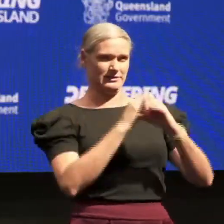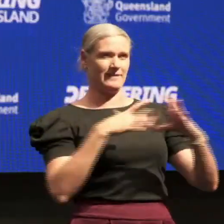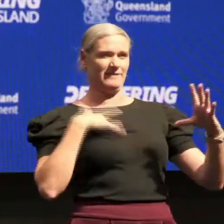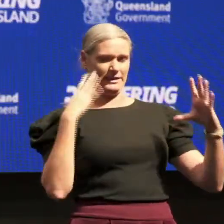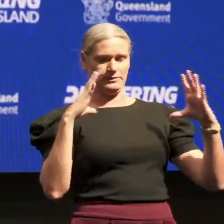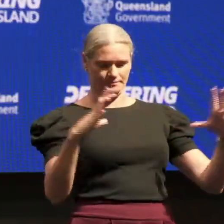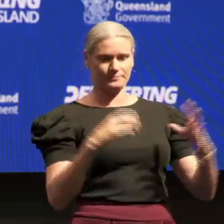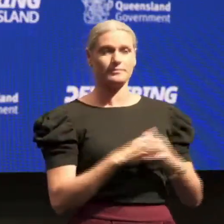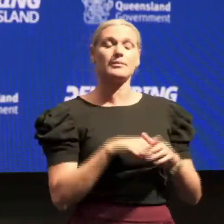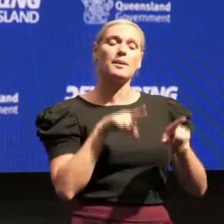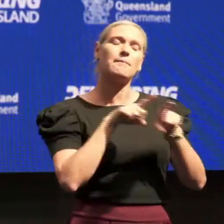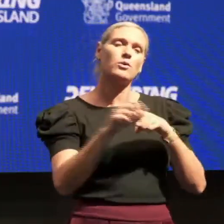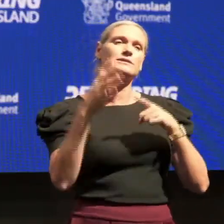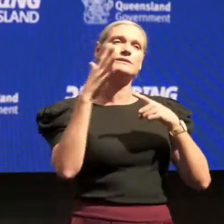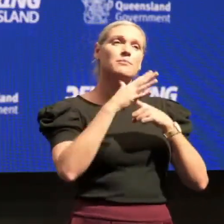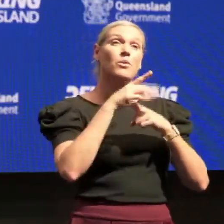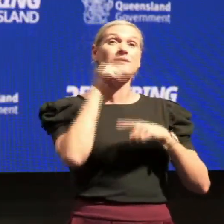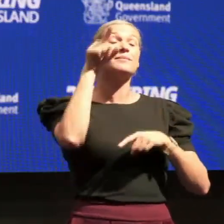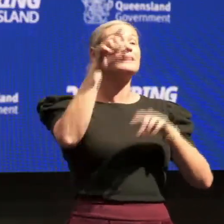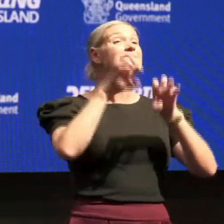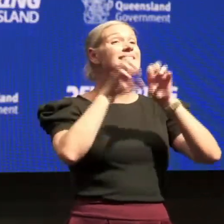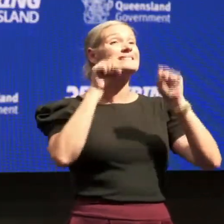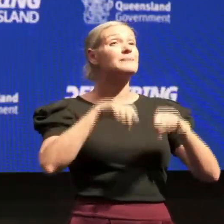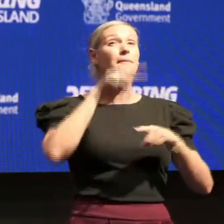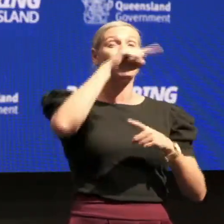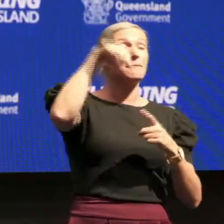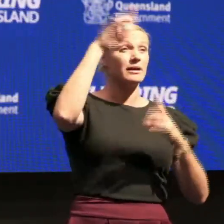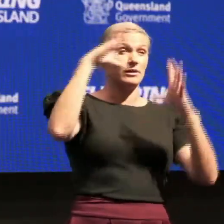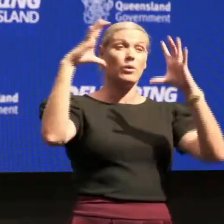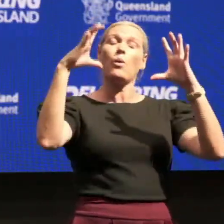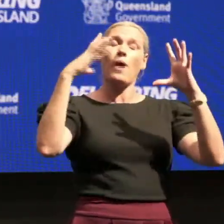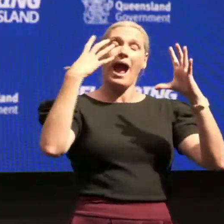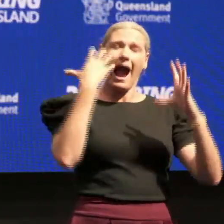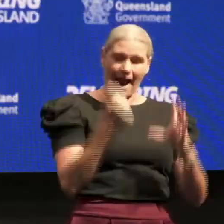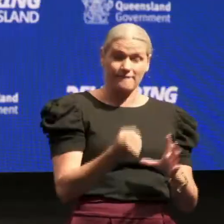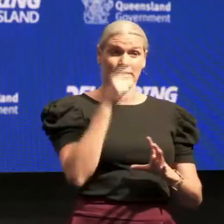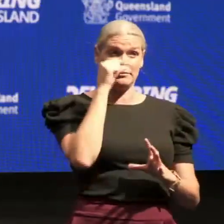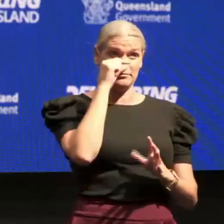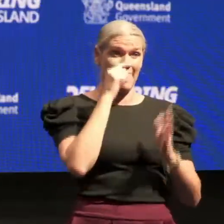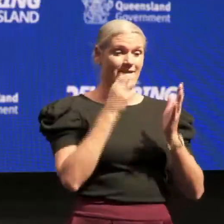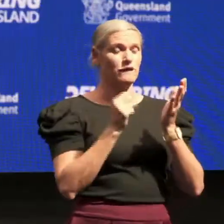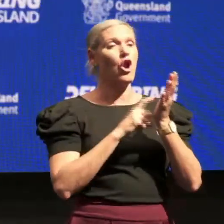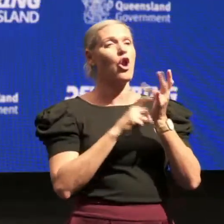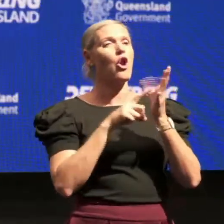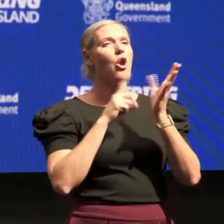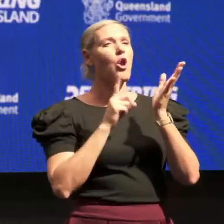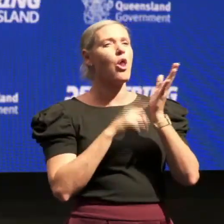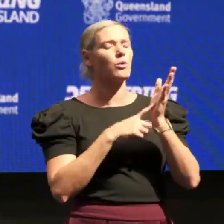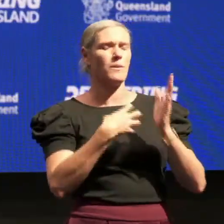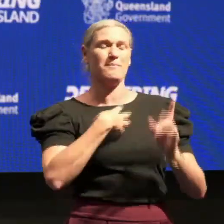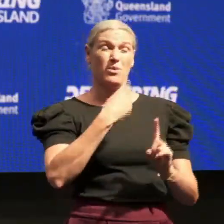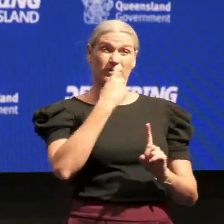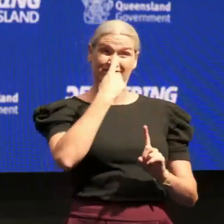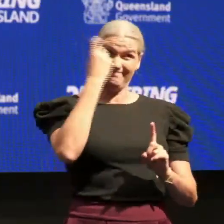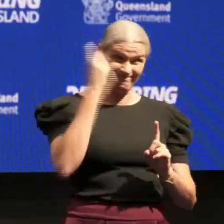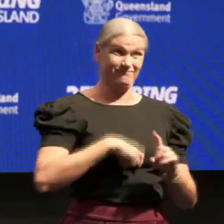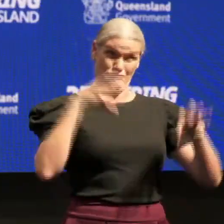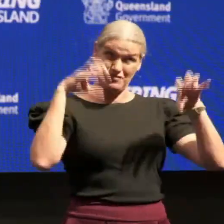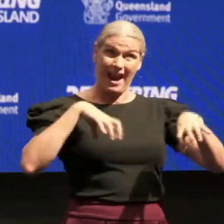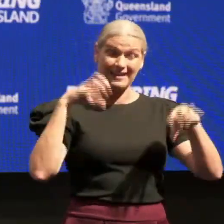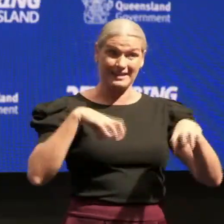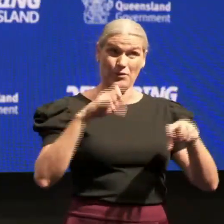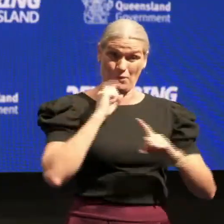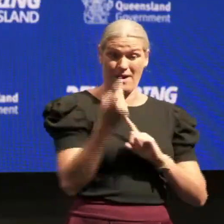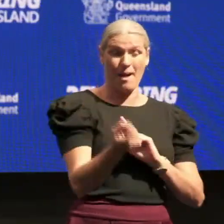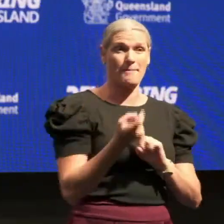Most importantly though, the system has the potential to produce locally more intense rainfall,